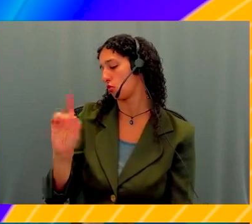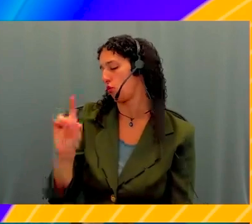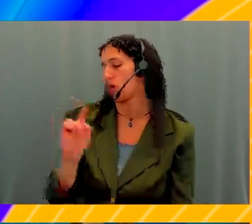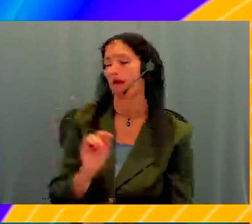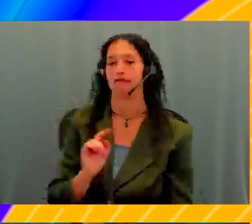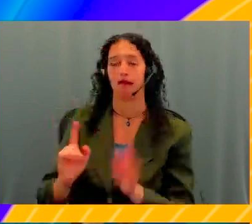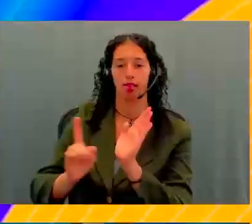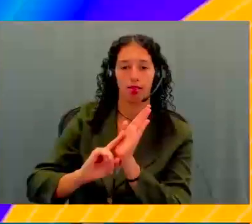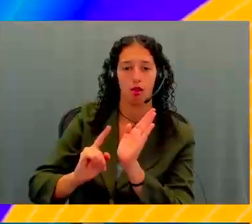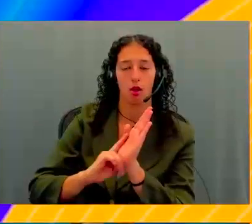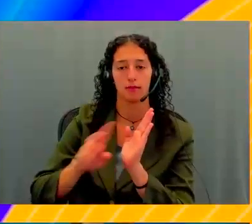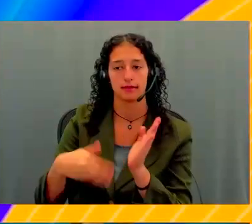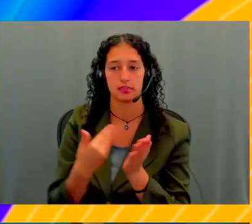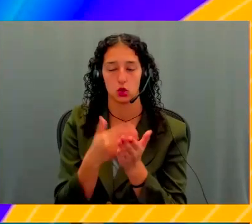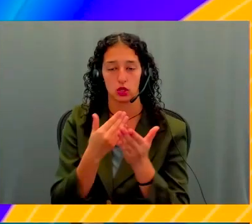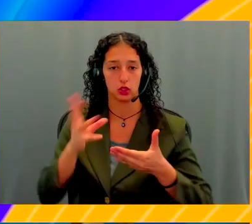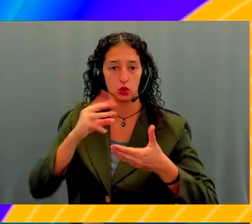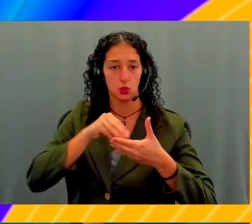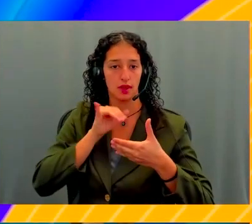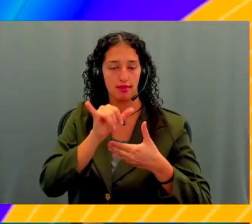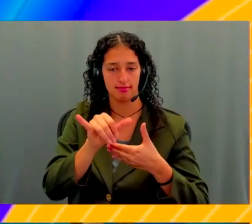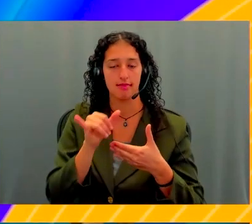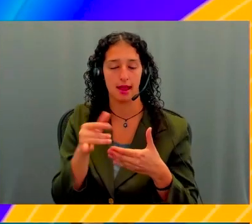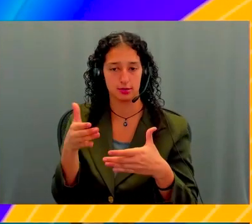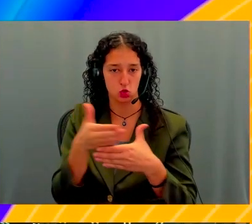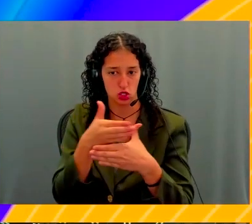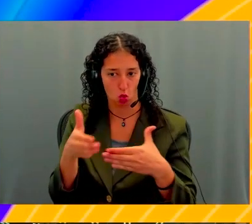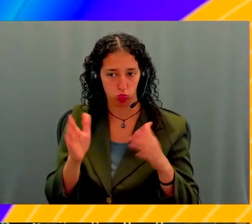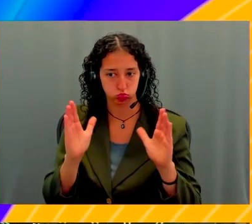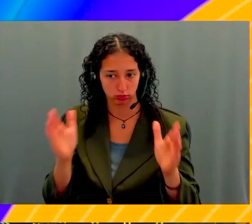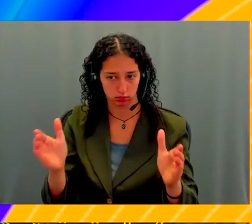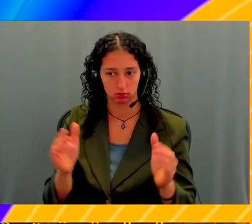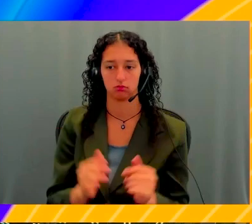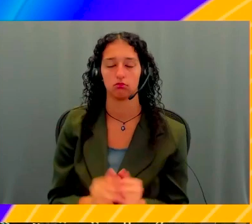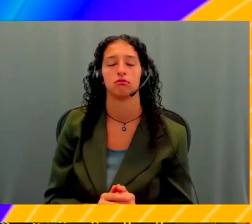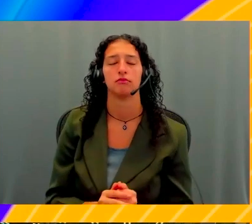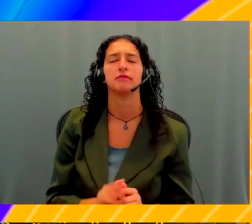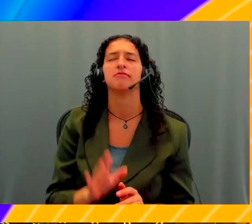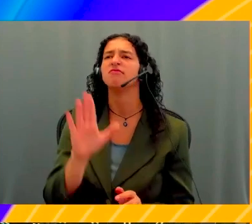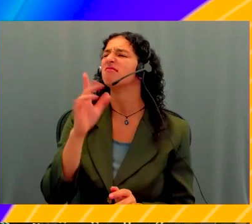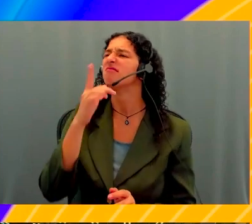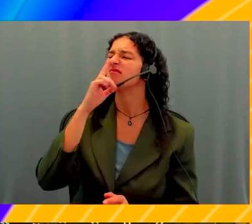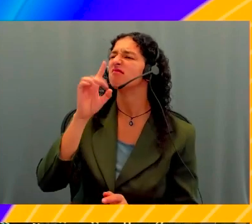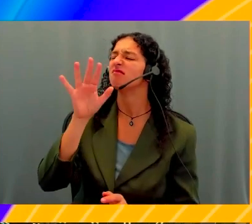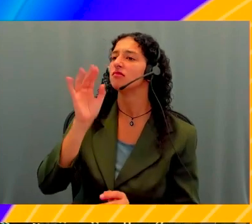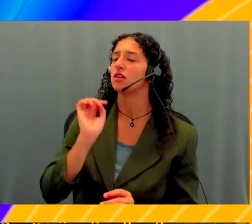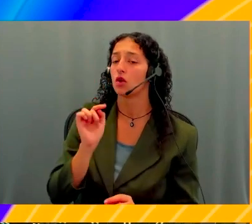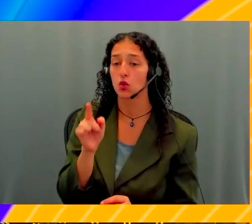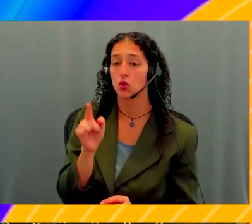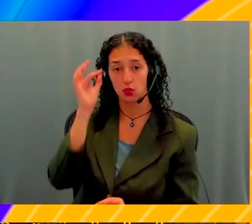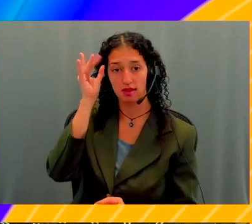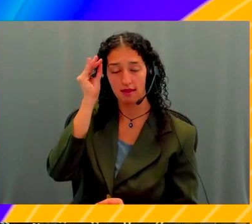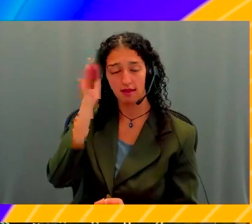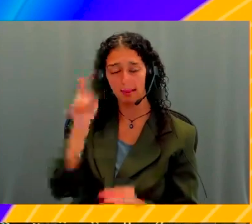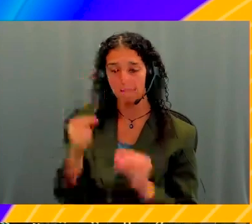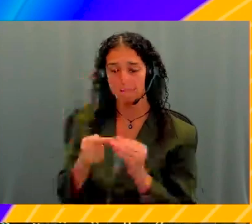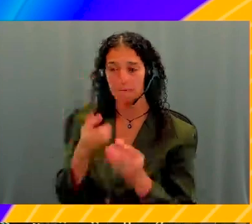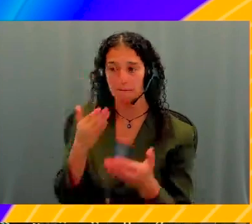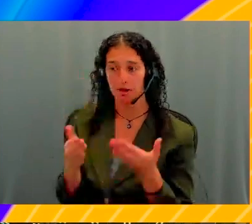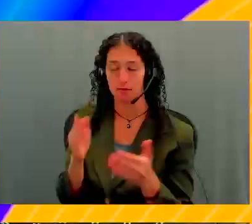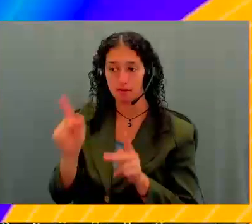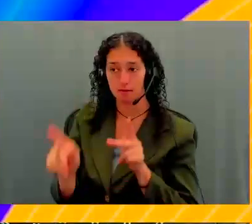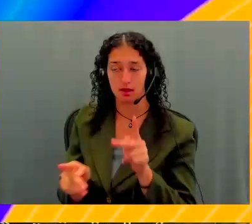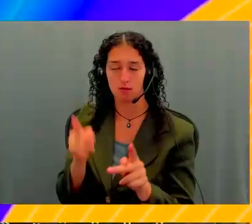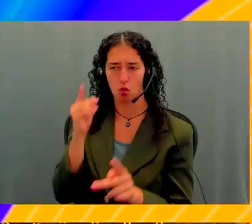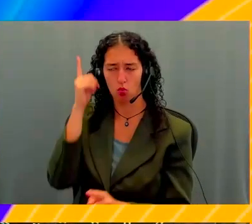all within that threshold itself. And just to break in really quick, if you're thinking about, maybe a viewer is wondering, why is vibration